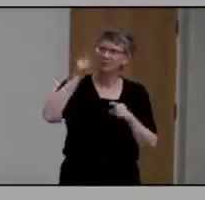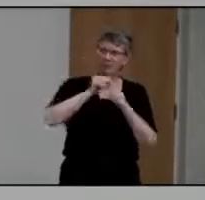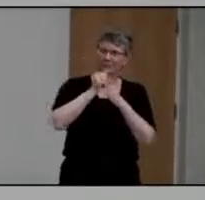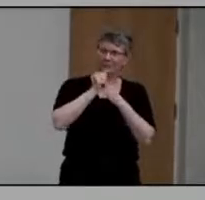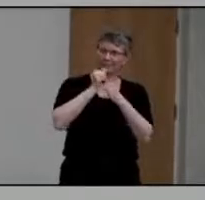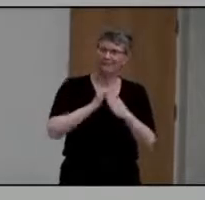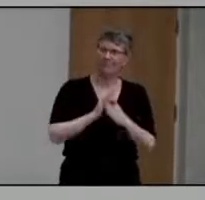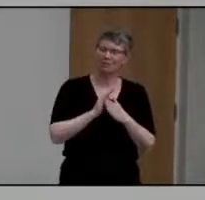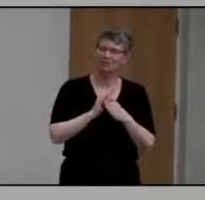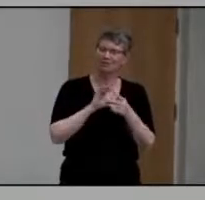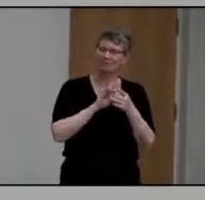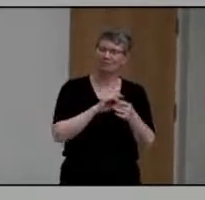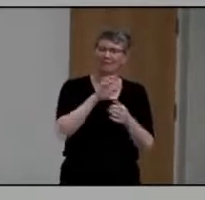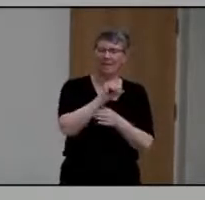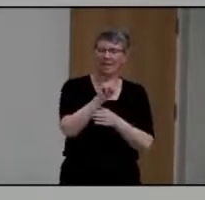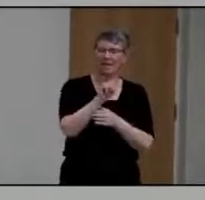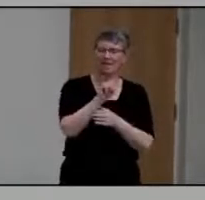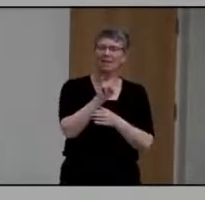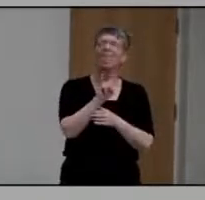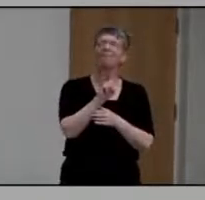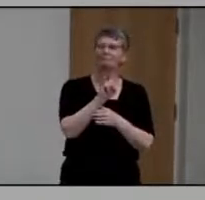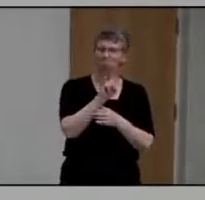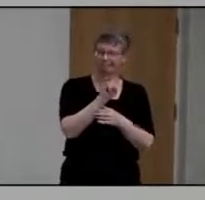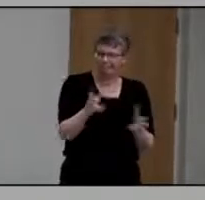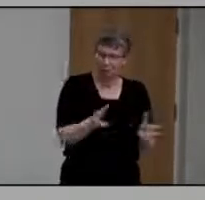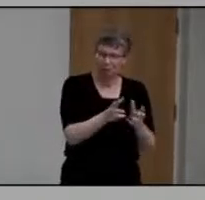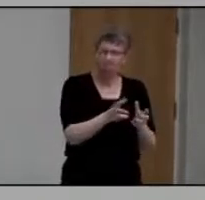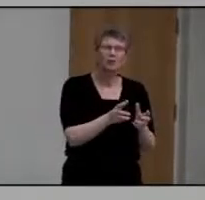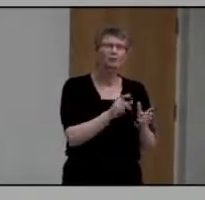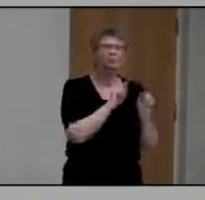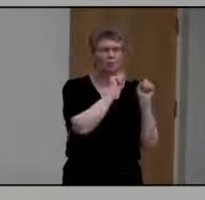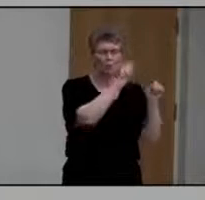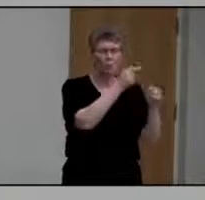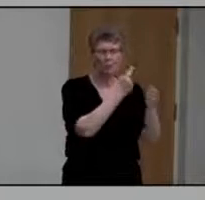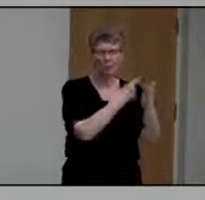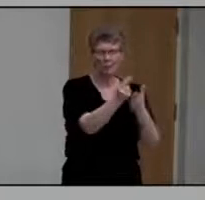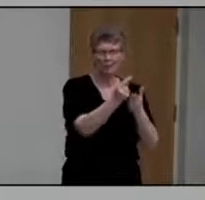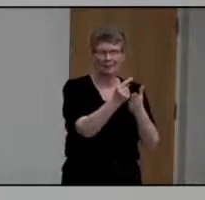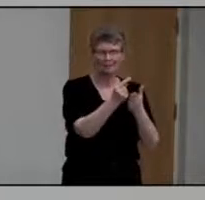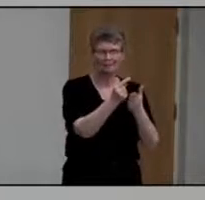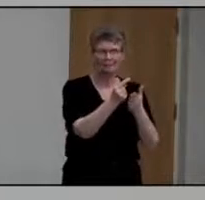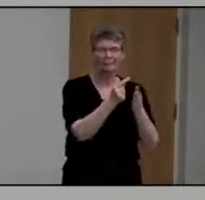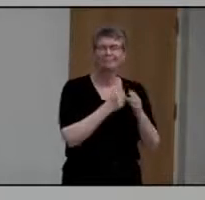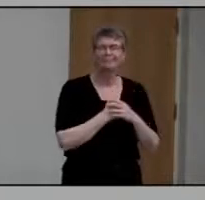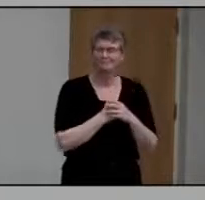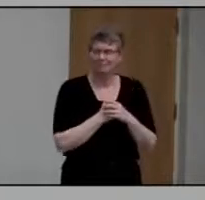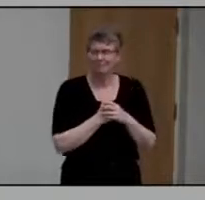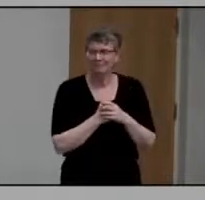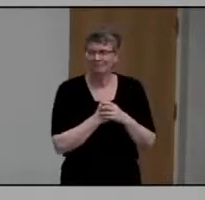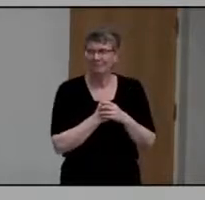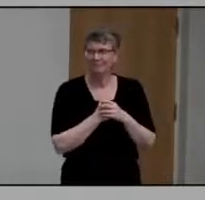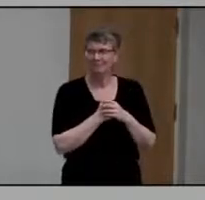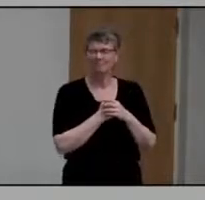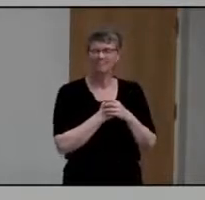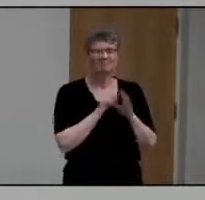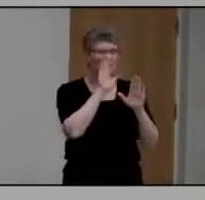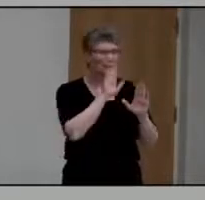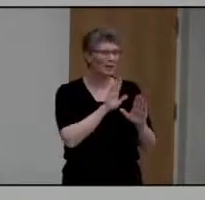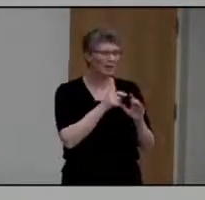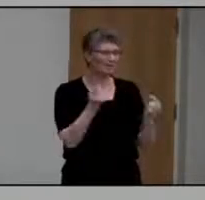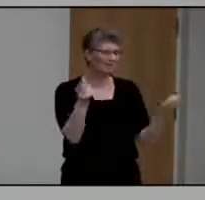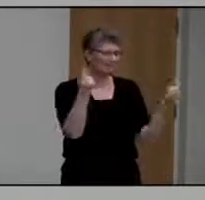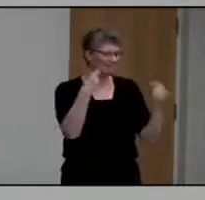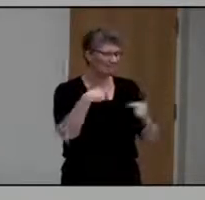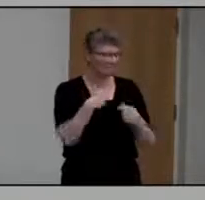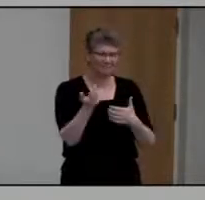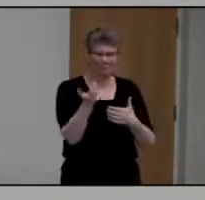all happening during the week there. So again, would love to have everybody out, would love to be able to continue this discussion and have you out at AI Week